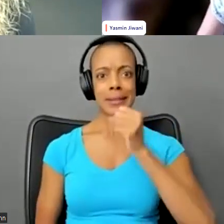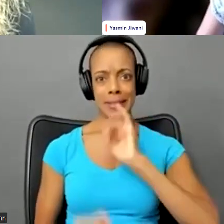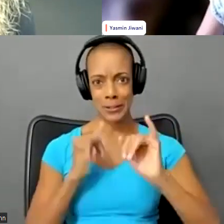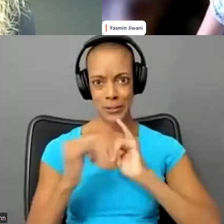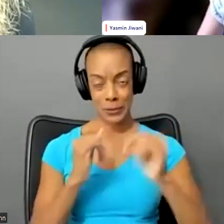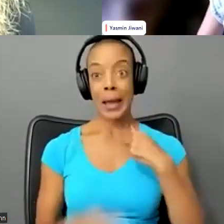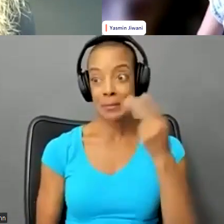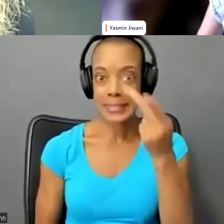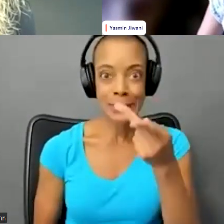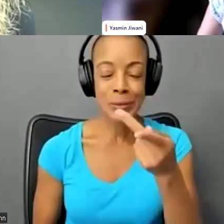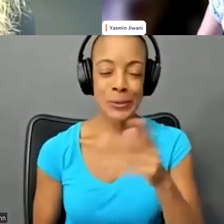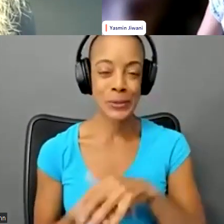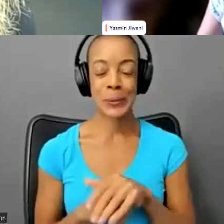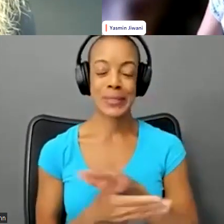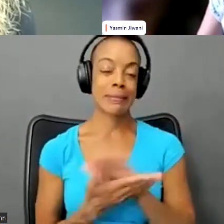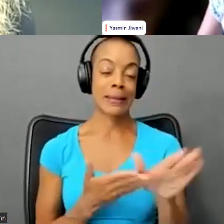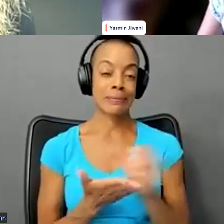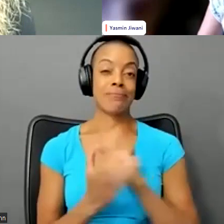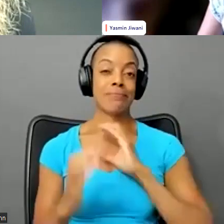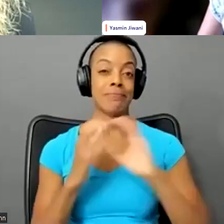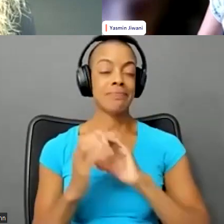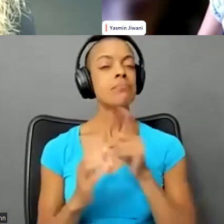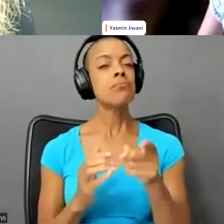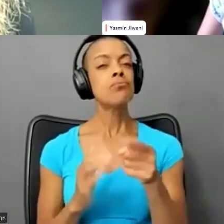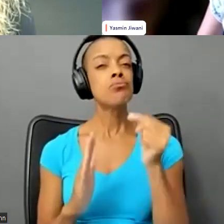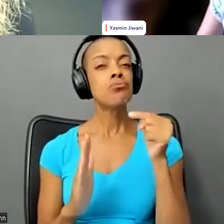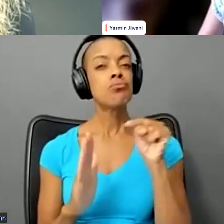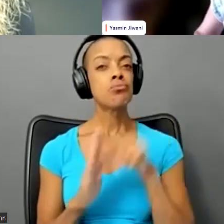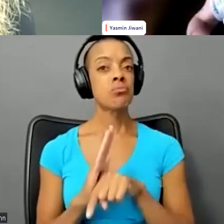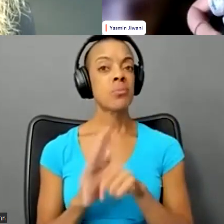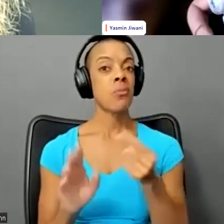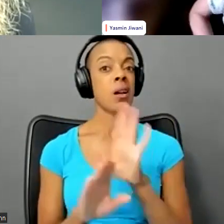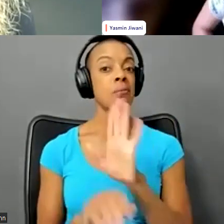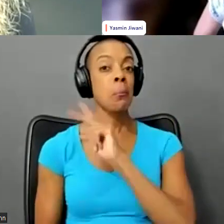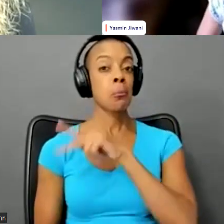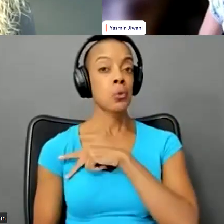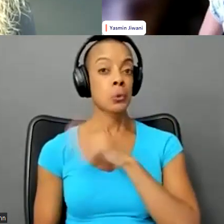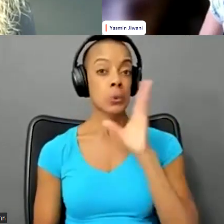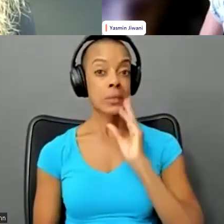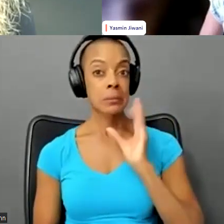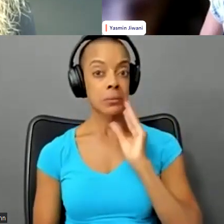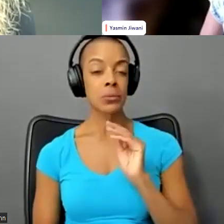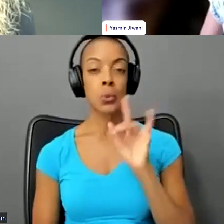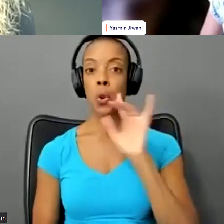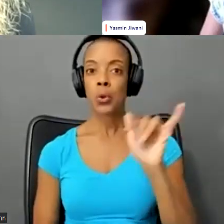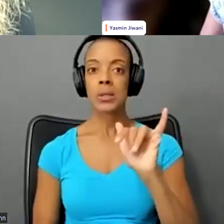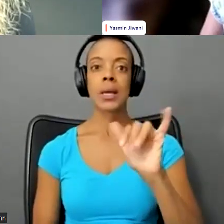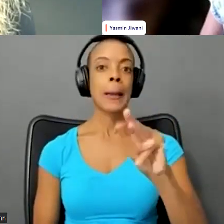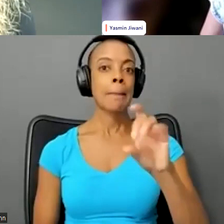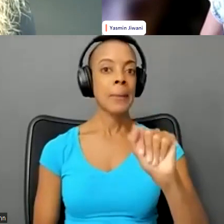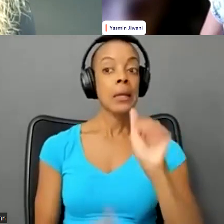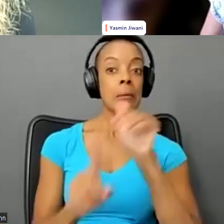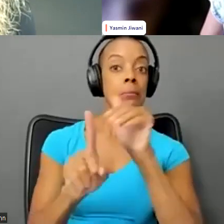so it's so lovely to have this conversation. I wonder if you want to speak even from a more personal experience in terms of what it looks like when media reaches out to